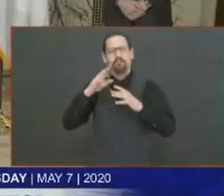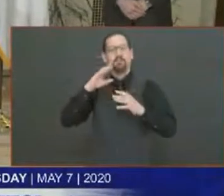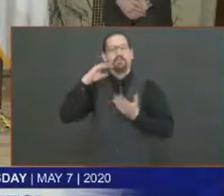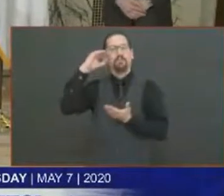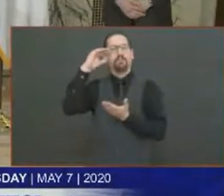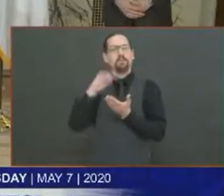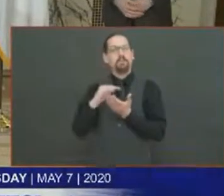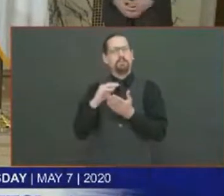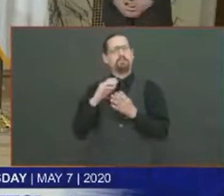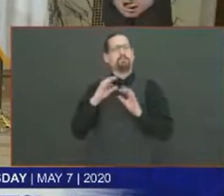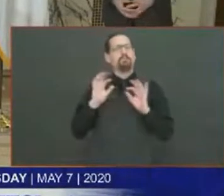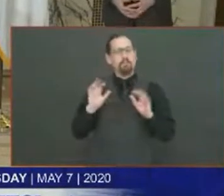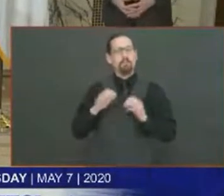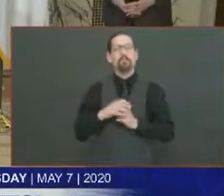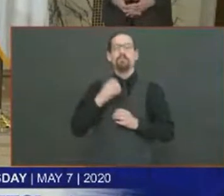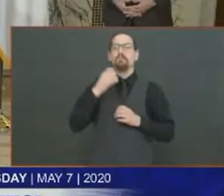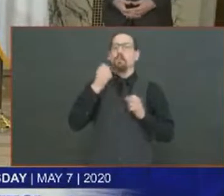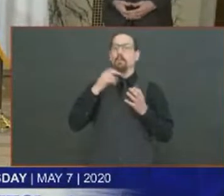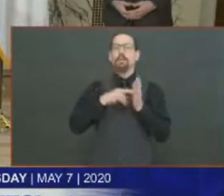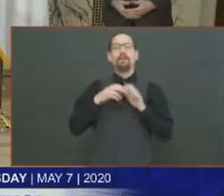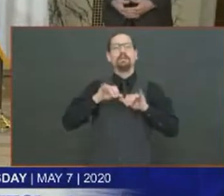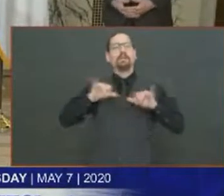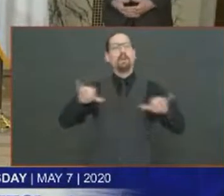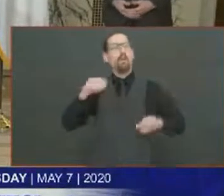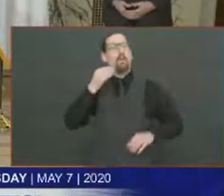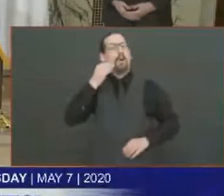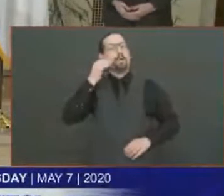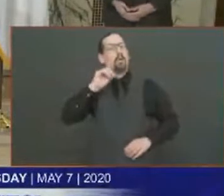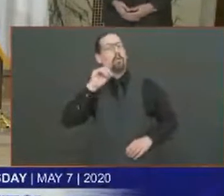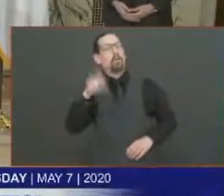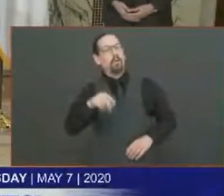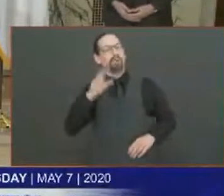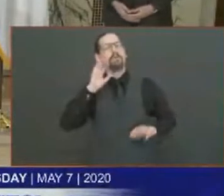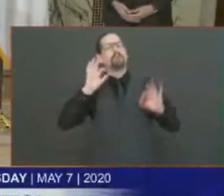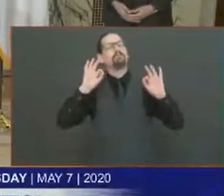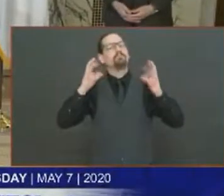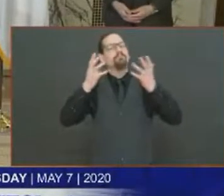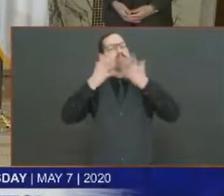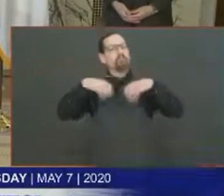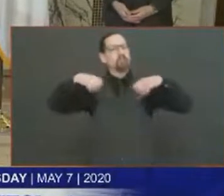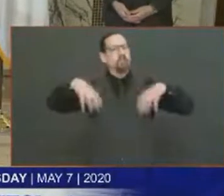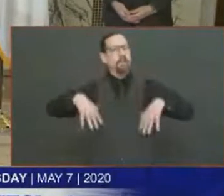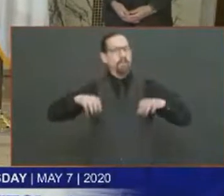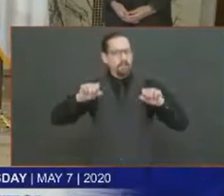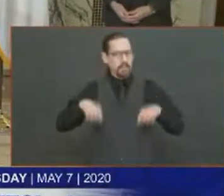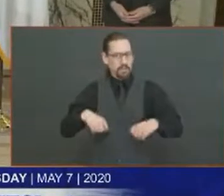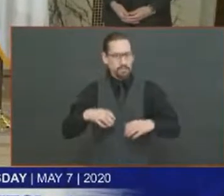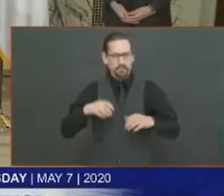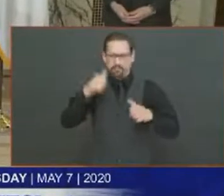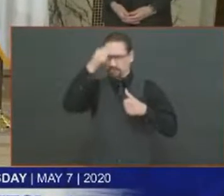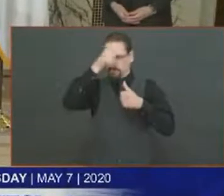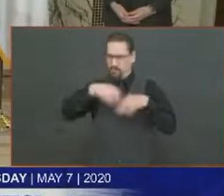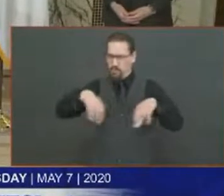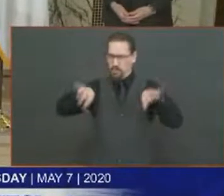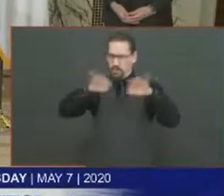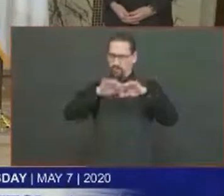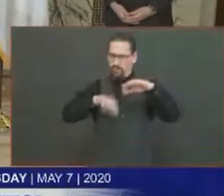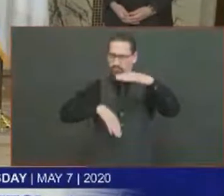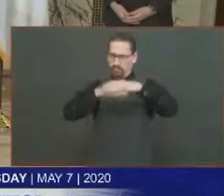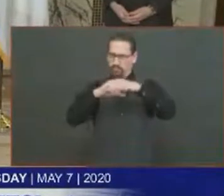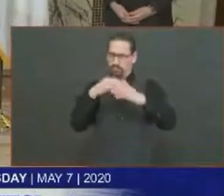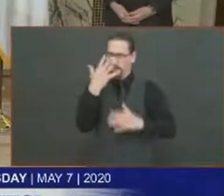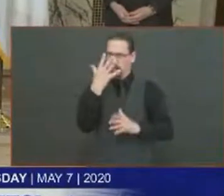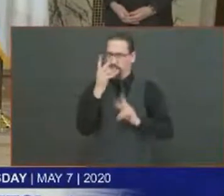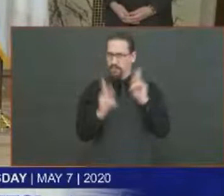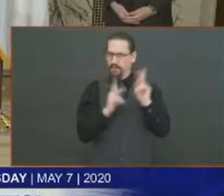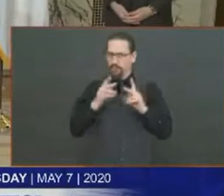social gatherings will remain limited to 5 people. Why did I choose 5 and not 10? A few